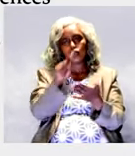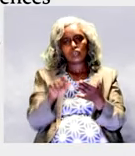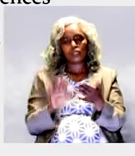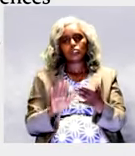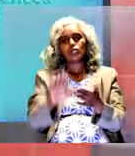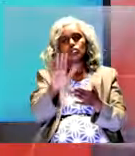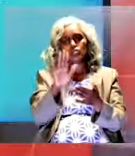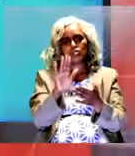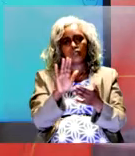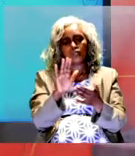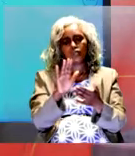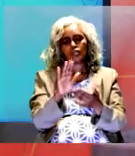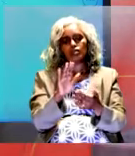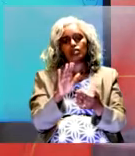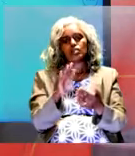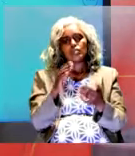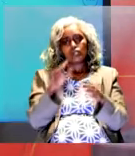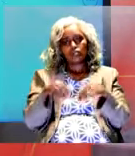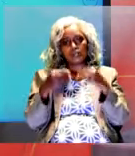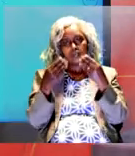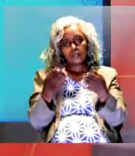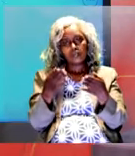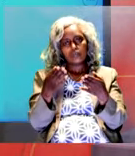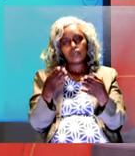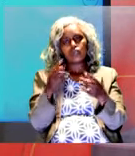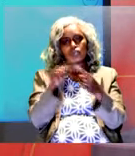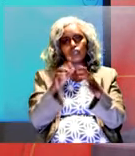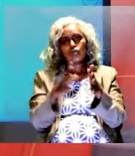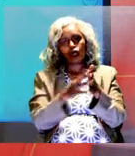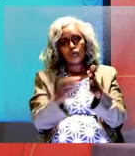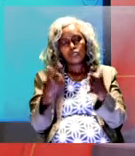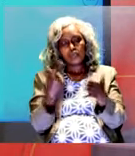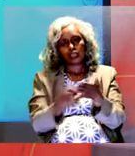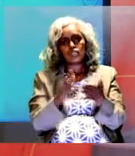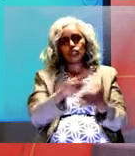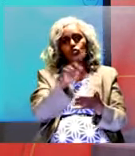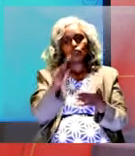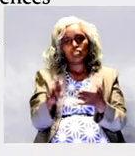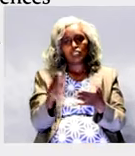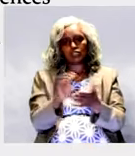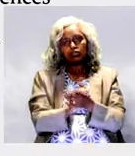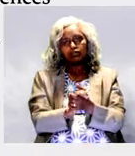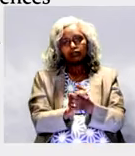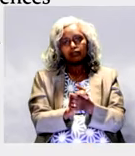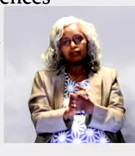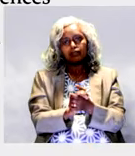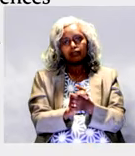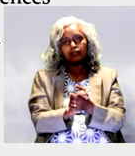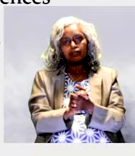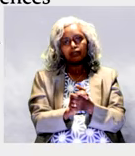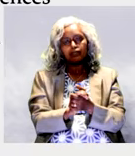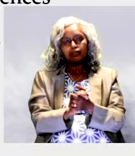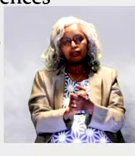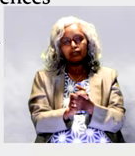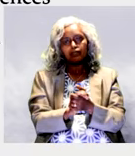by yourself. I'll give you to copy these questions.